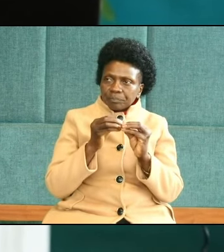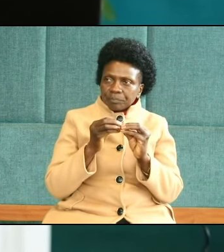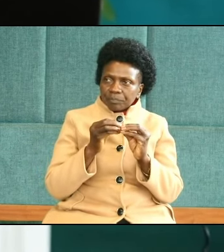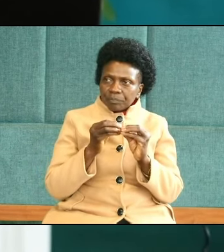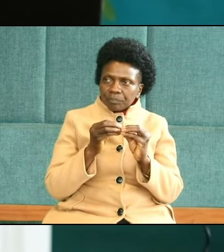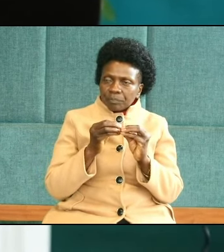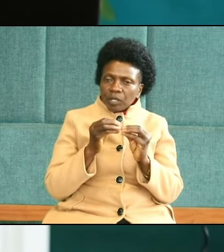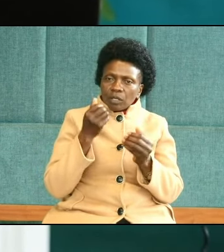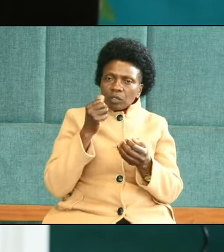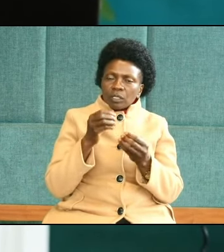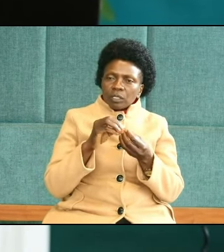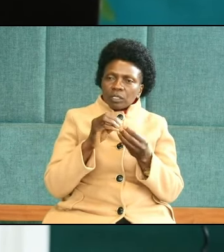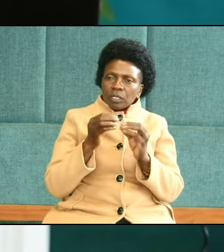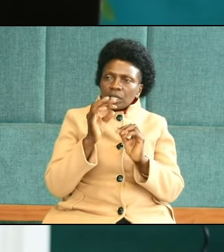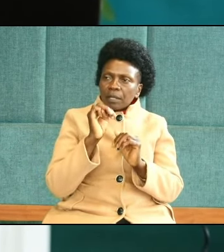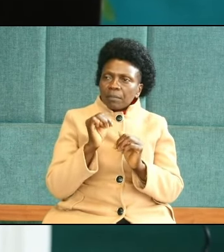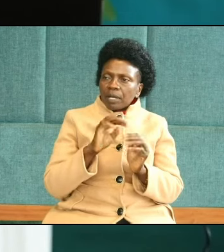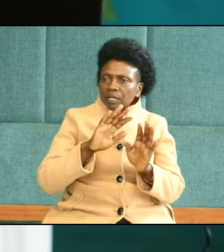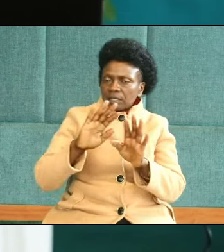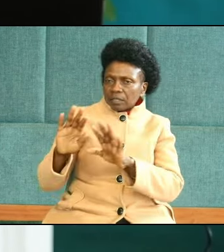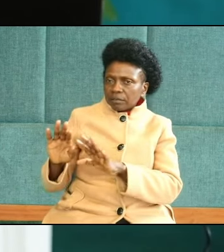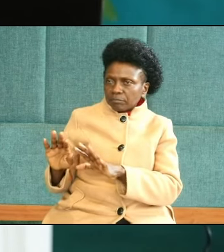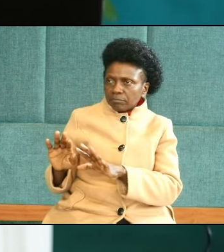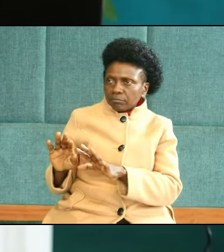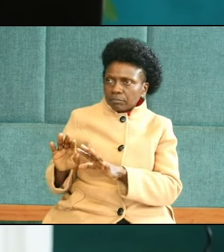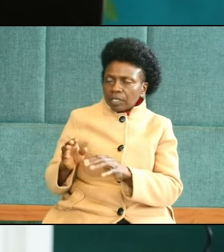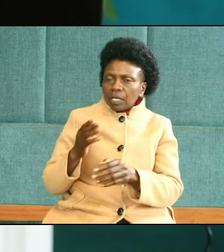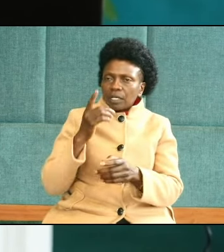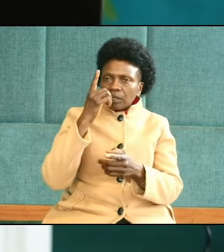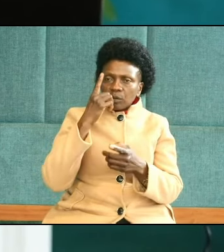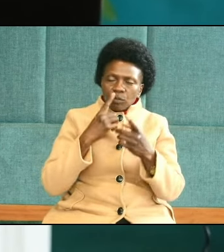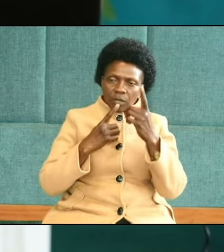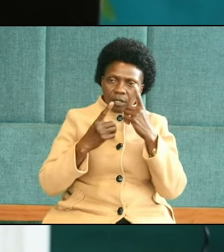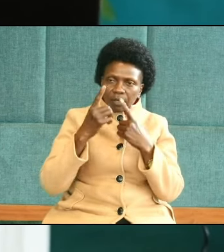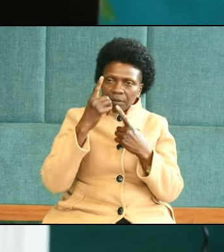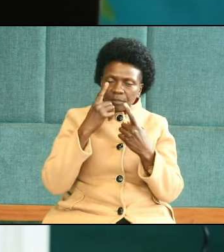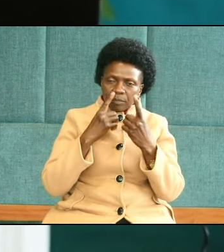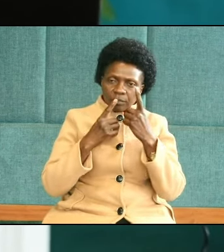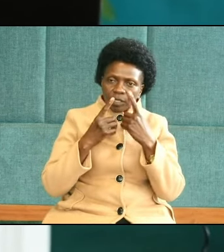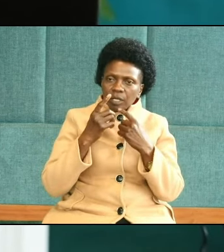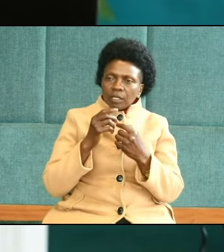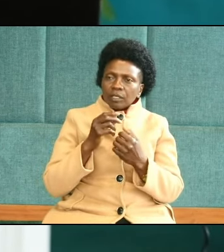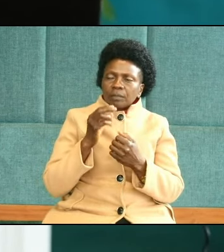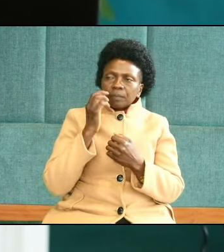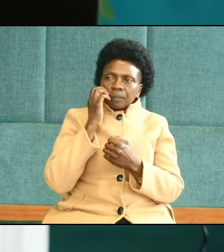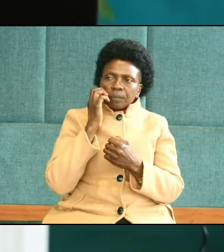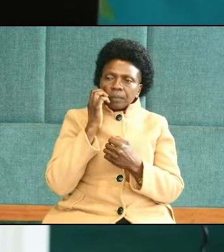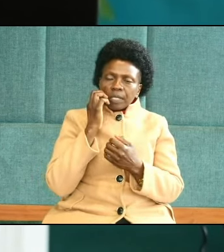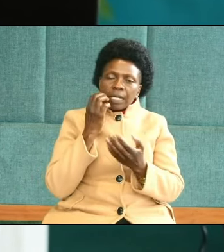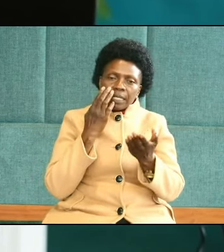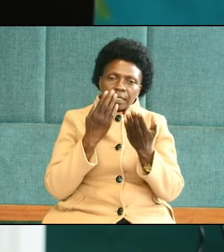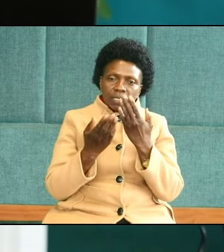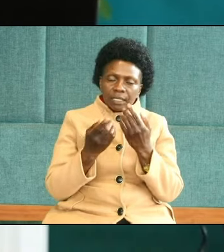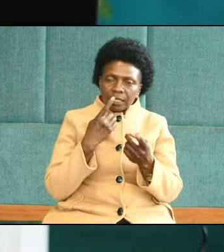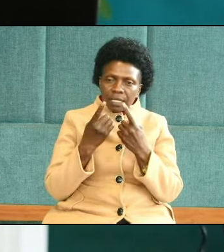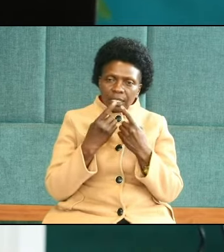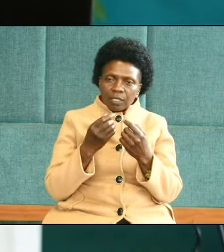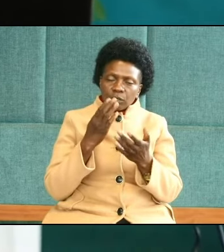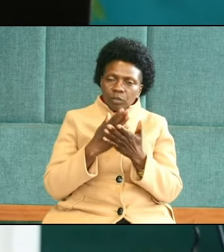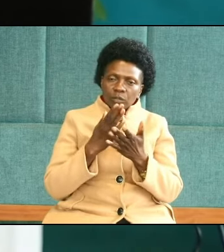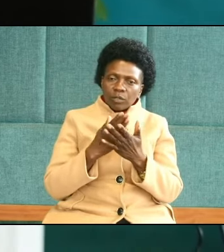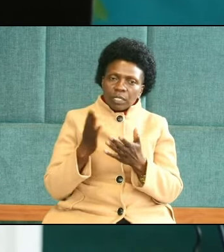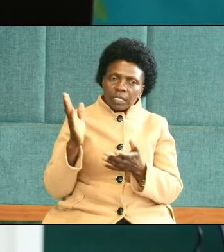So she kissed them, and they lifted up their voices and wept. And they said to her, "Surely we will return